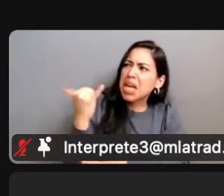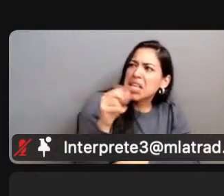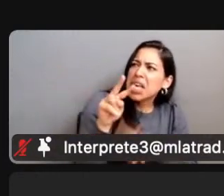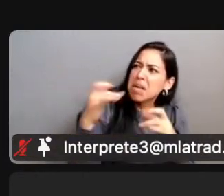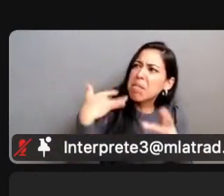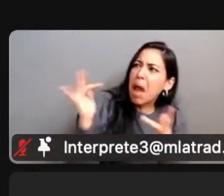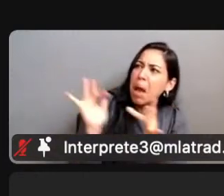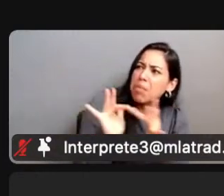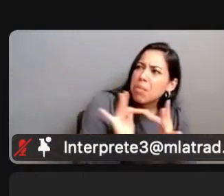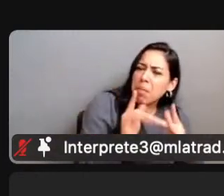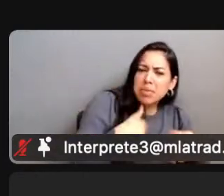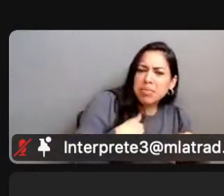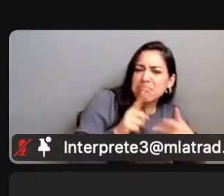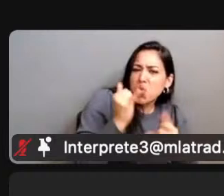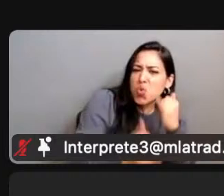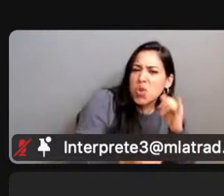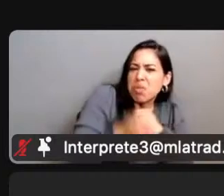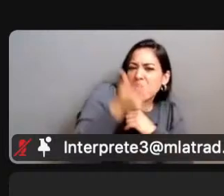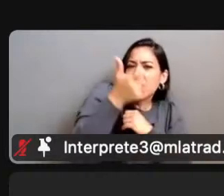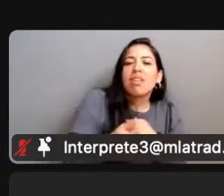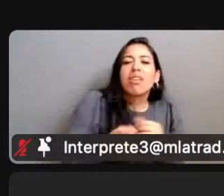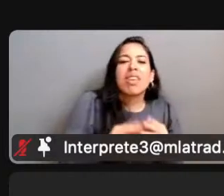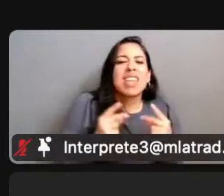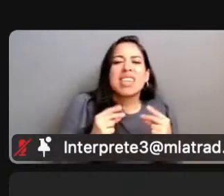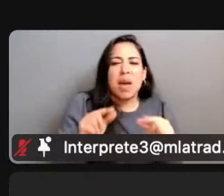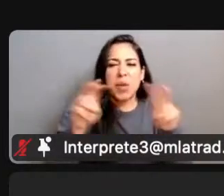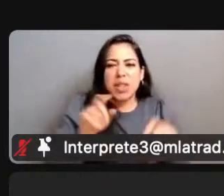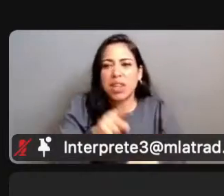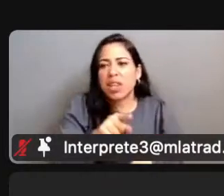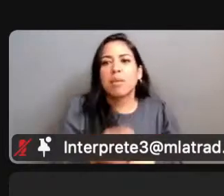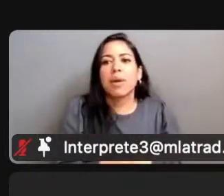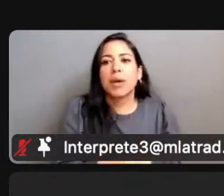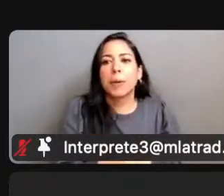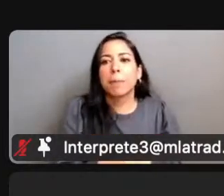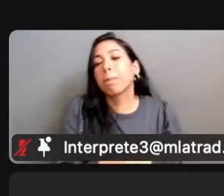a statement that would be